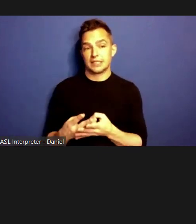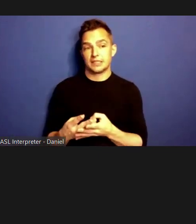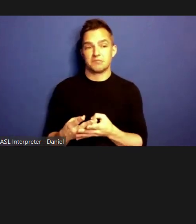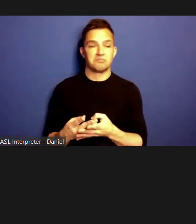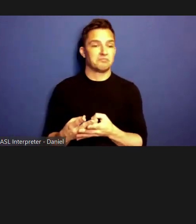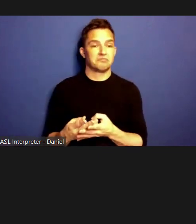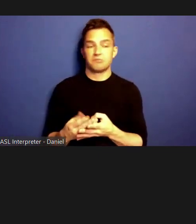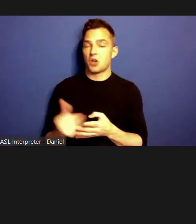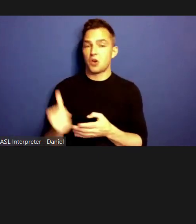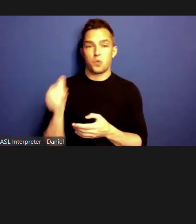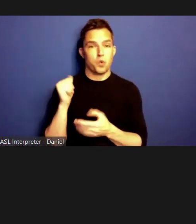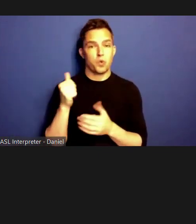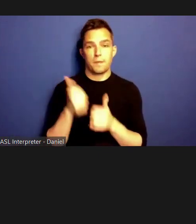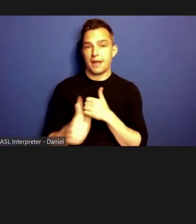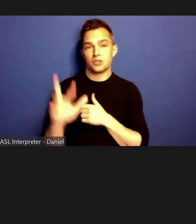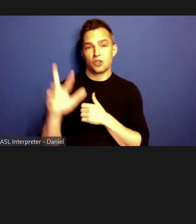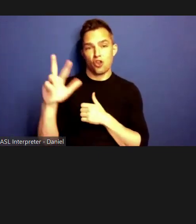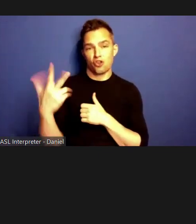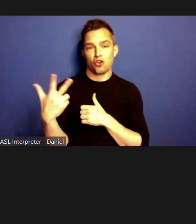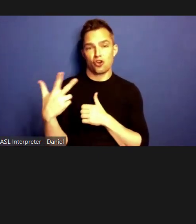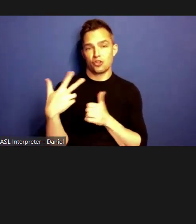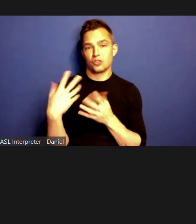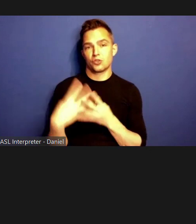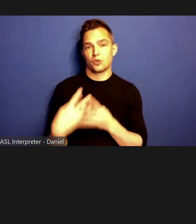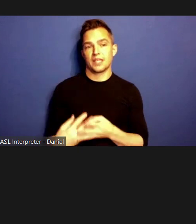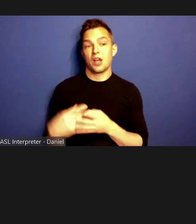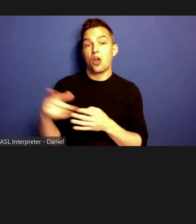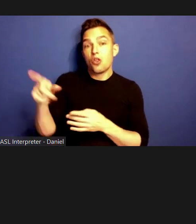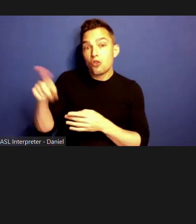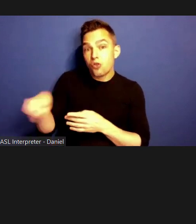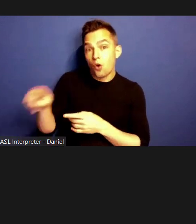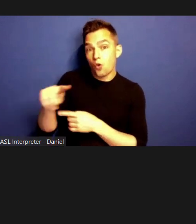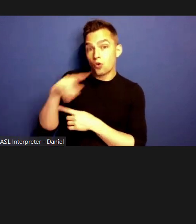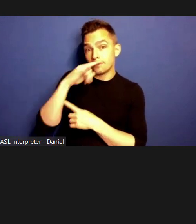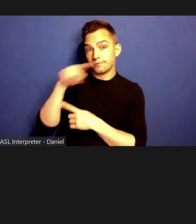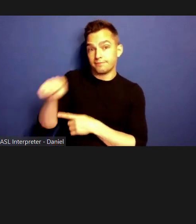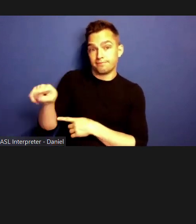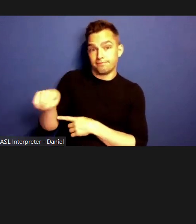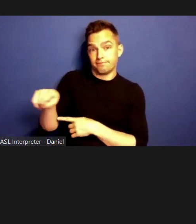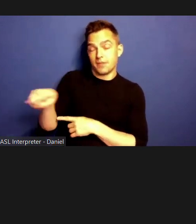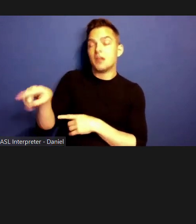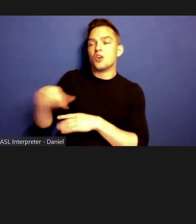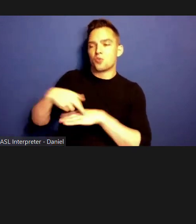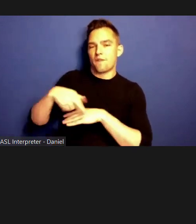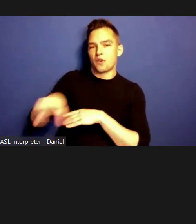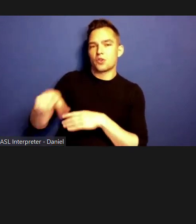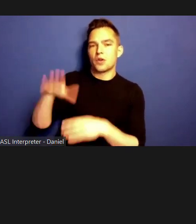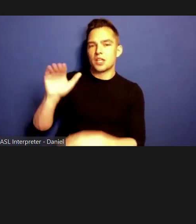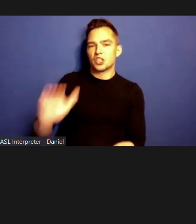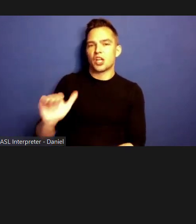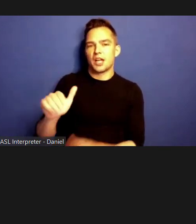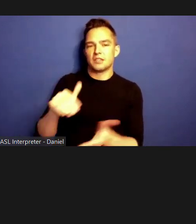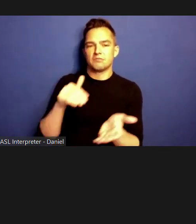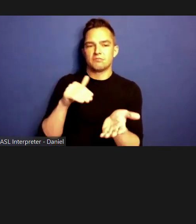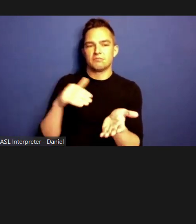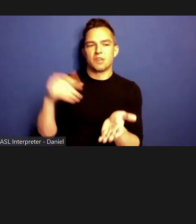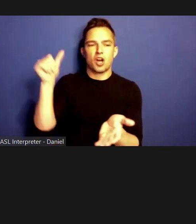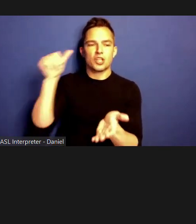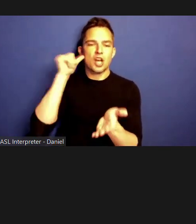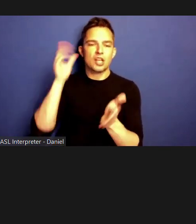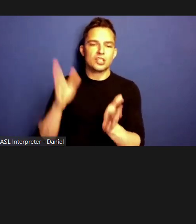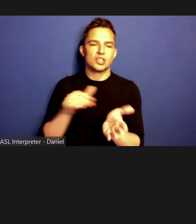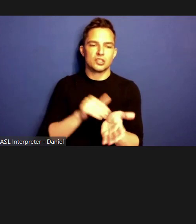not pass that third screening. So these children, they're the ones that will be referred to a pediatric audiologist for